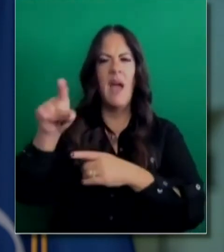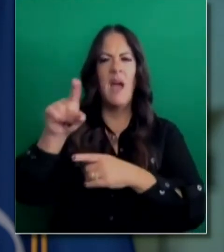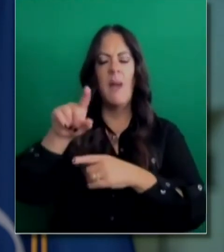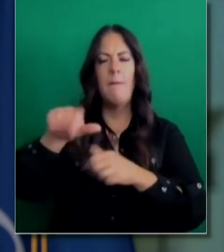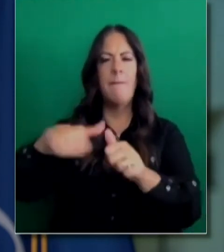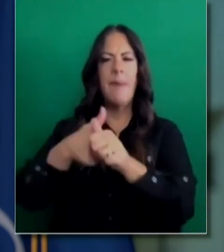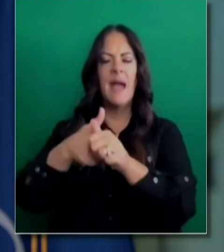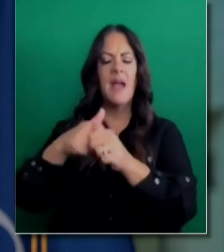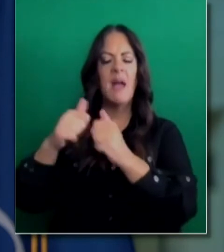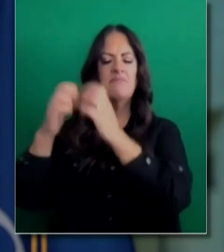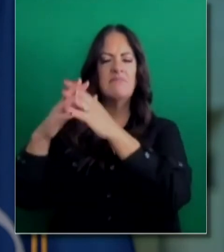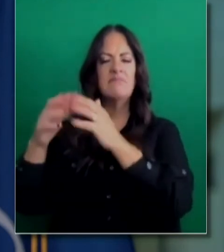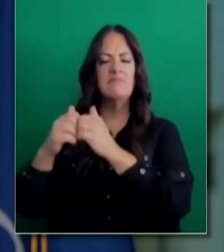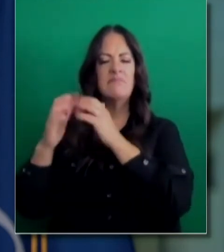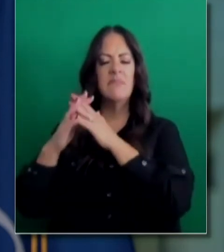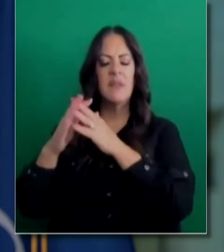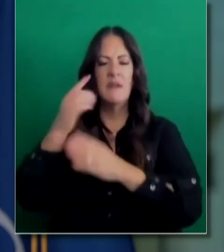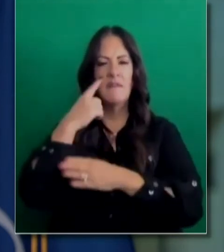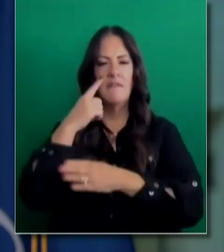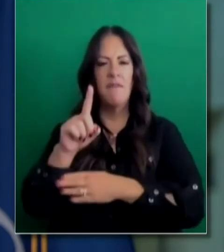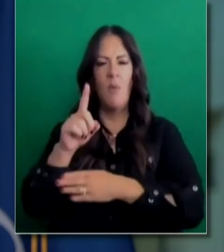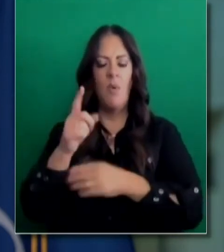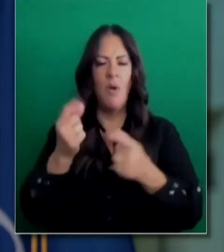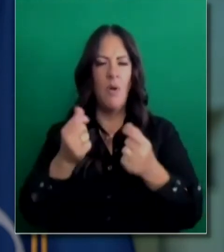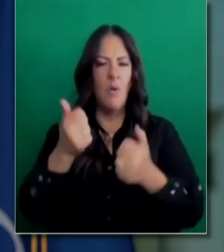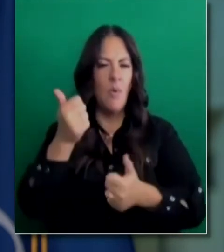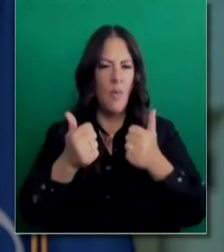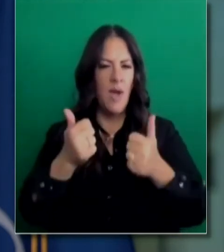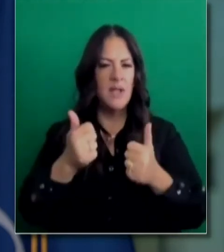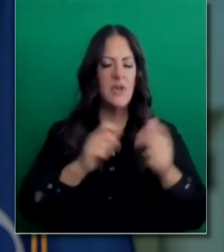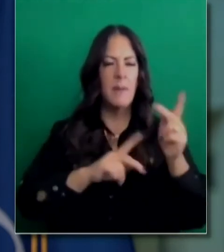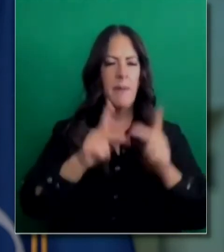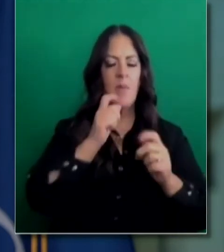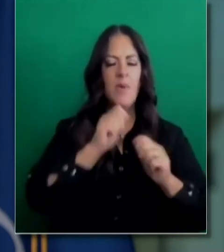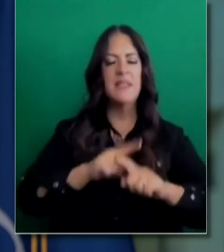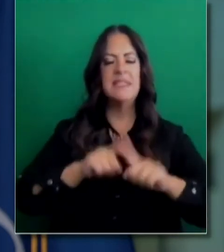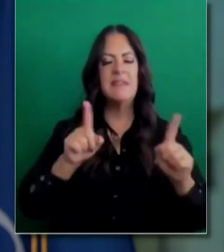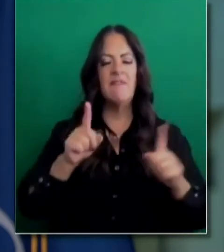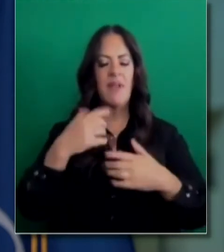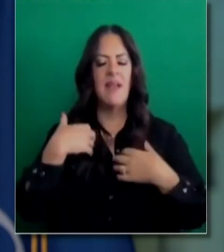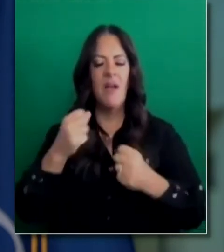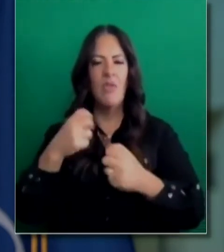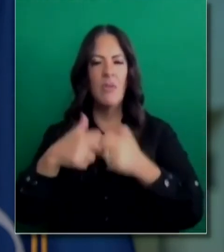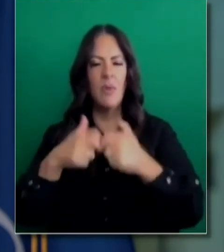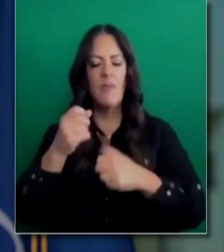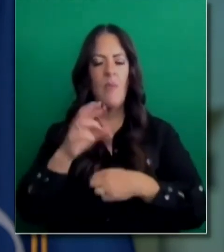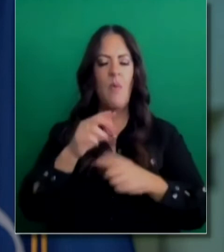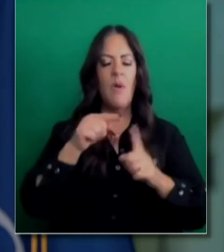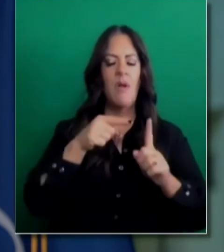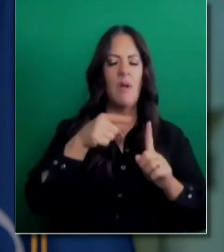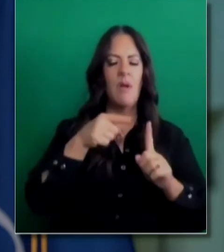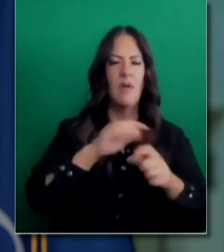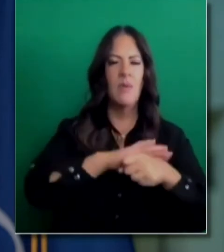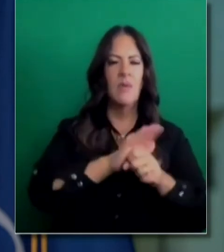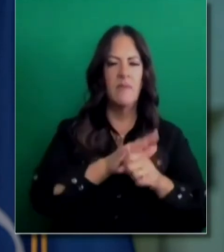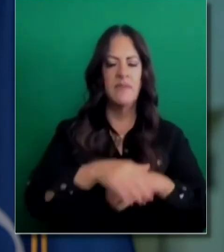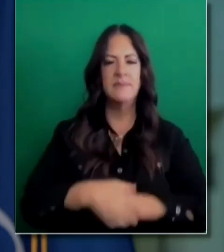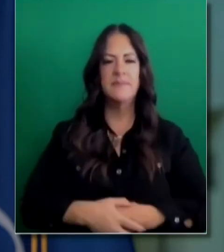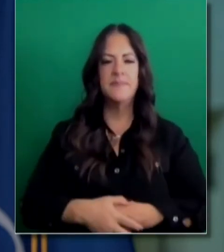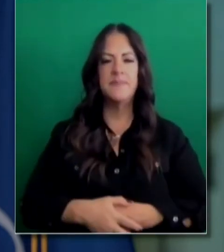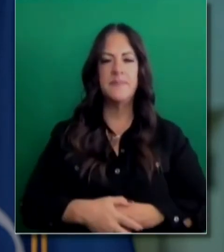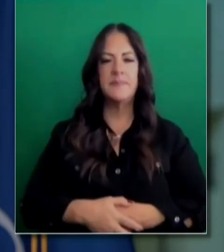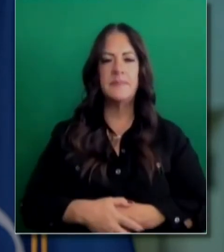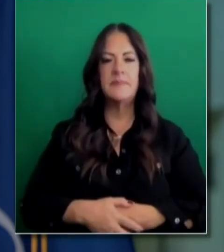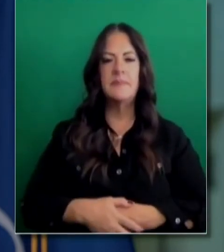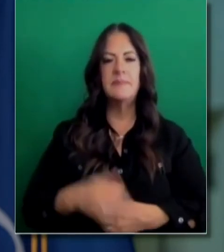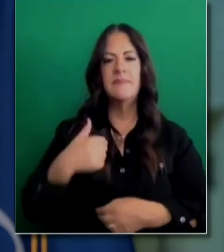question, and I'll, just because you asked the doctor, I'll let him answer. I have strong thoughts on that as well, and I'll